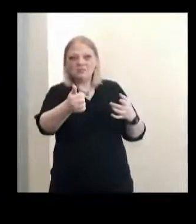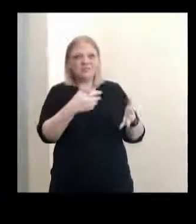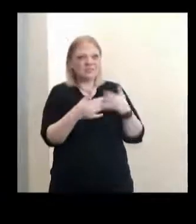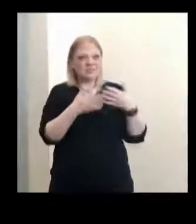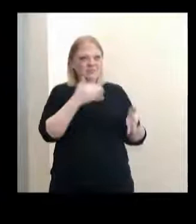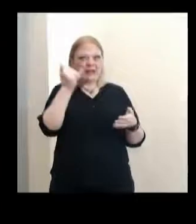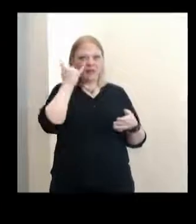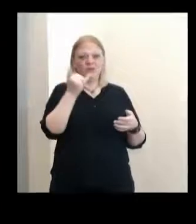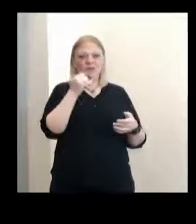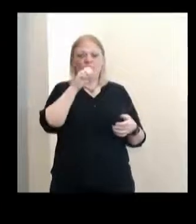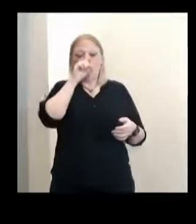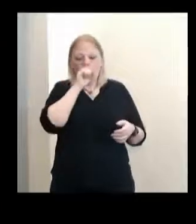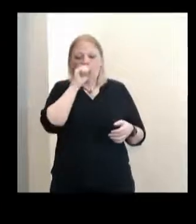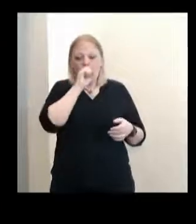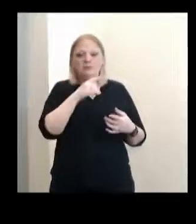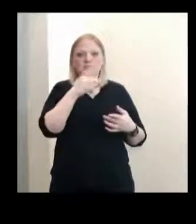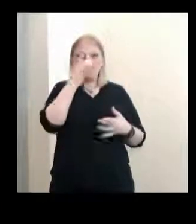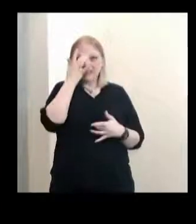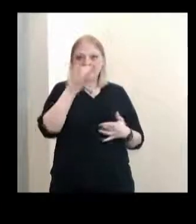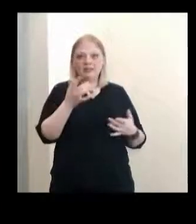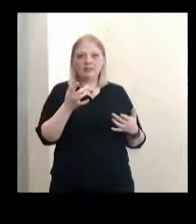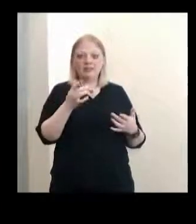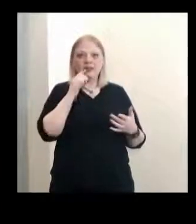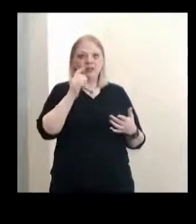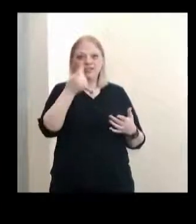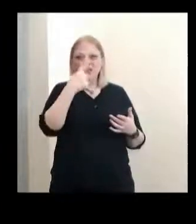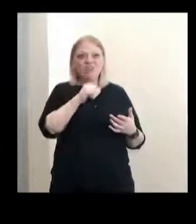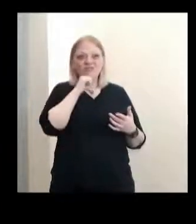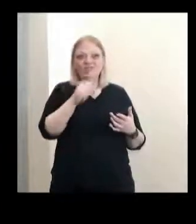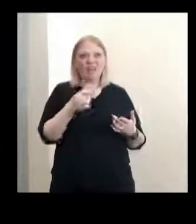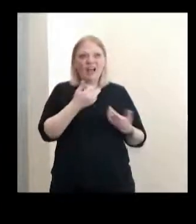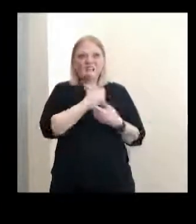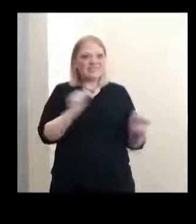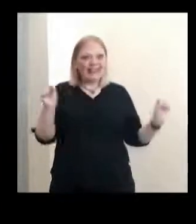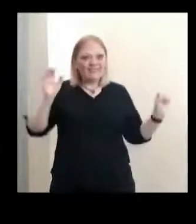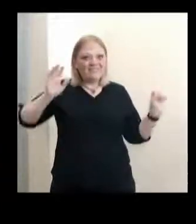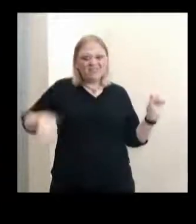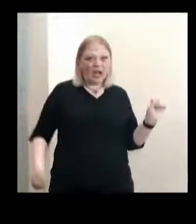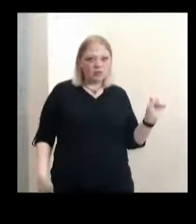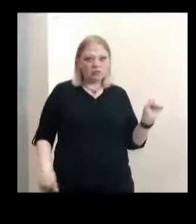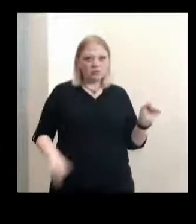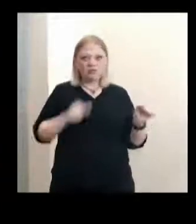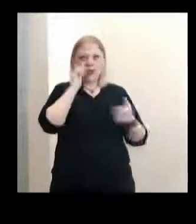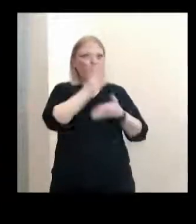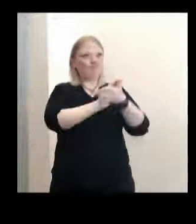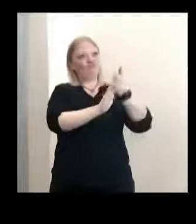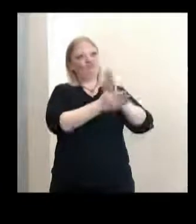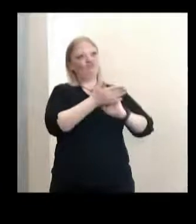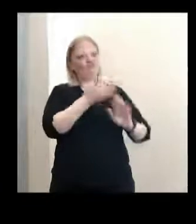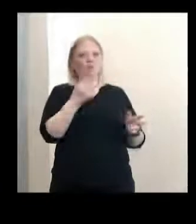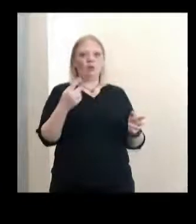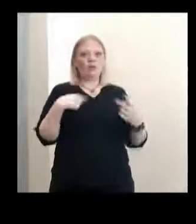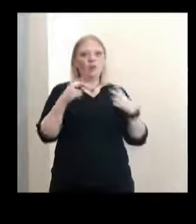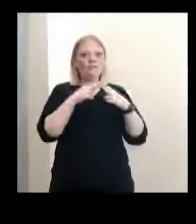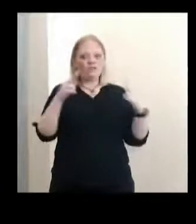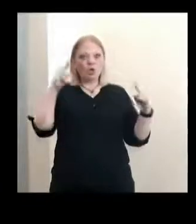it. So we want people to understand we're not out of the woods yet, and we are very worried that the variant